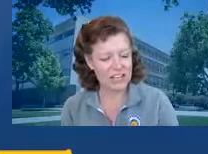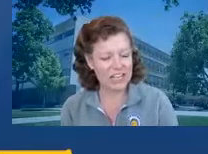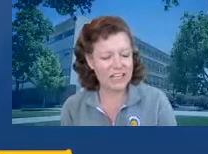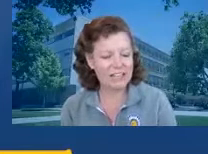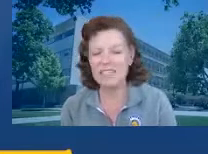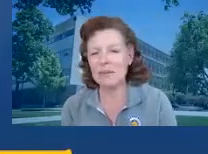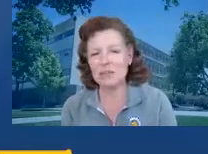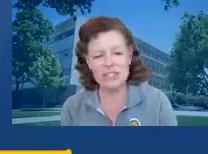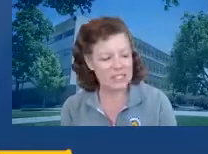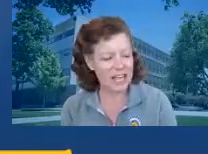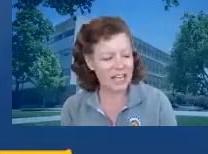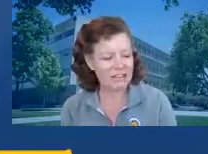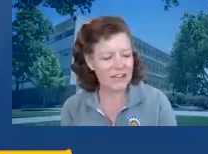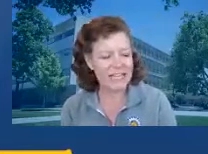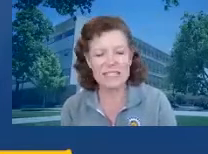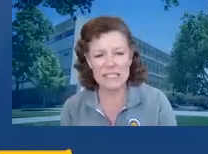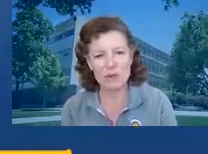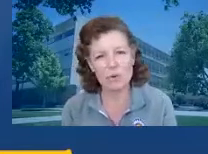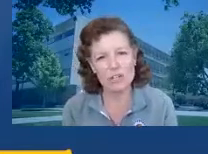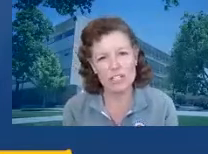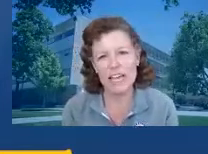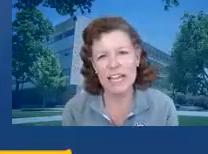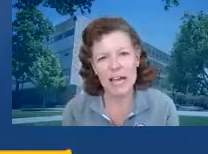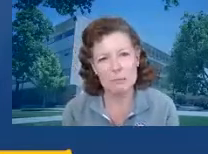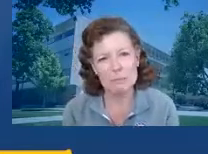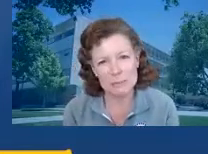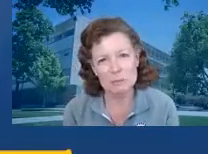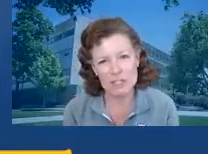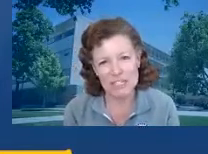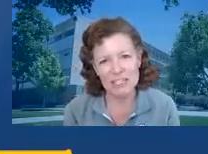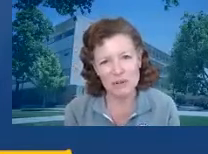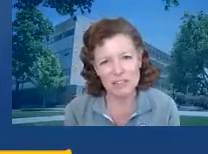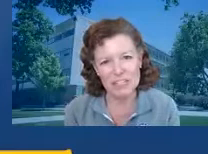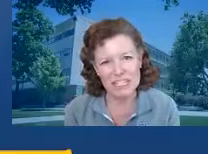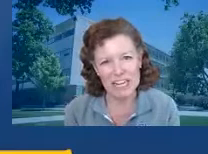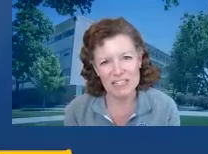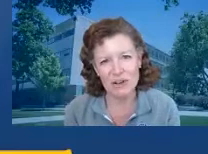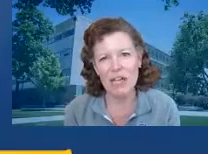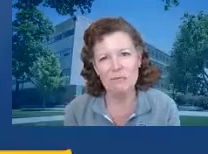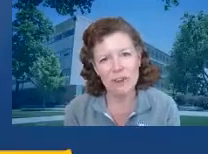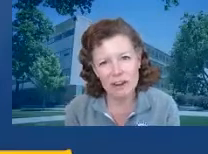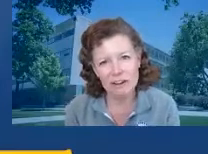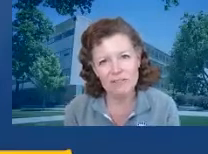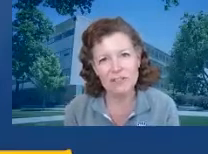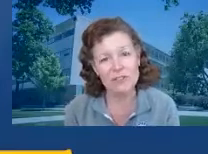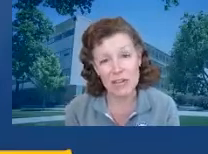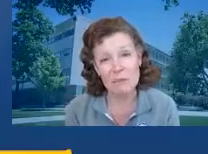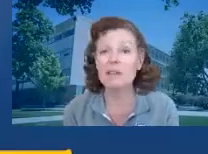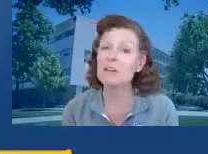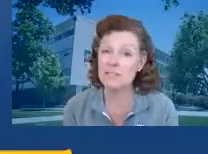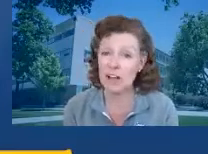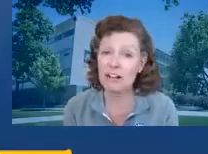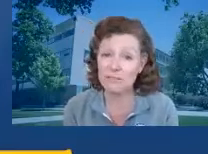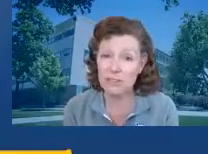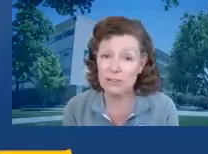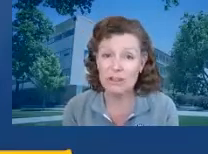Education, Healing the Damages of a Sick World. And that seems particularly relevant today. So I am very grateful to them, and I'm